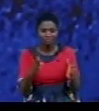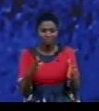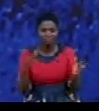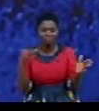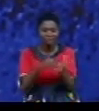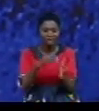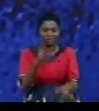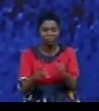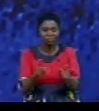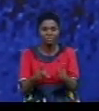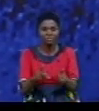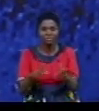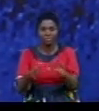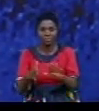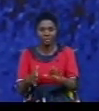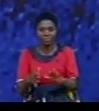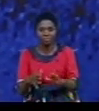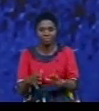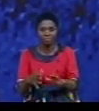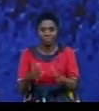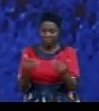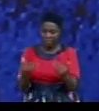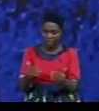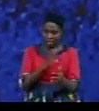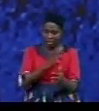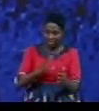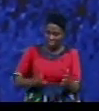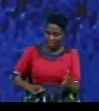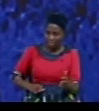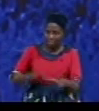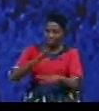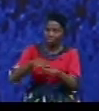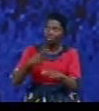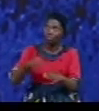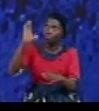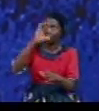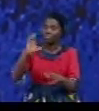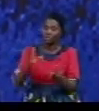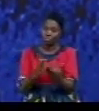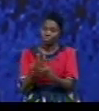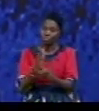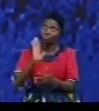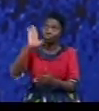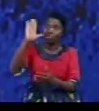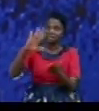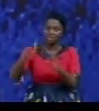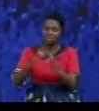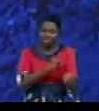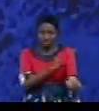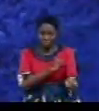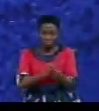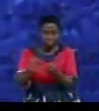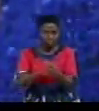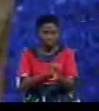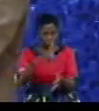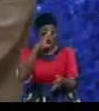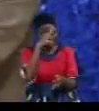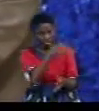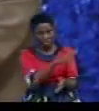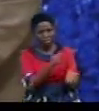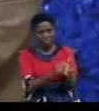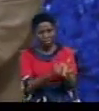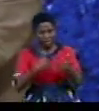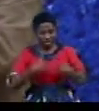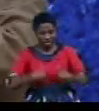on the cross through his death destroyed him that had the power